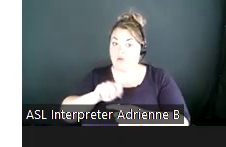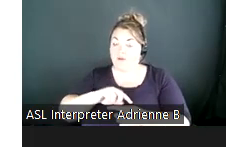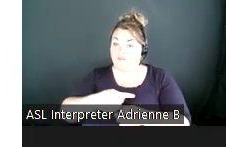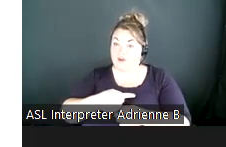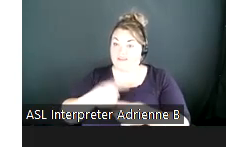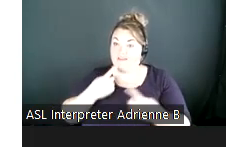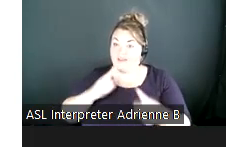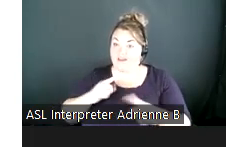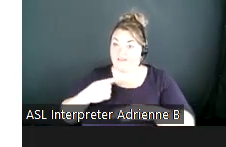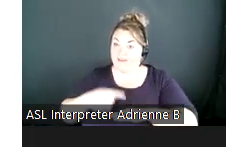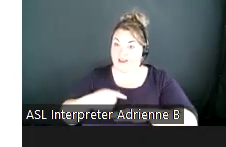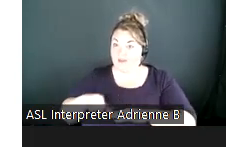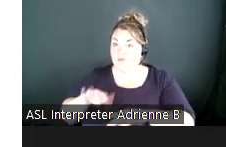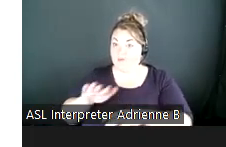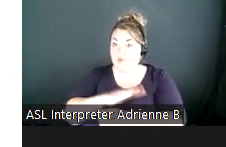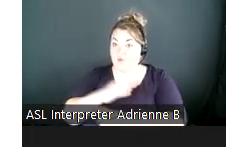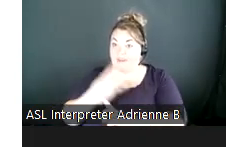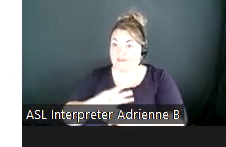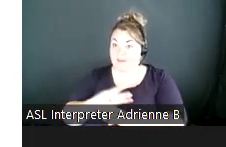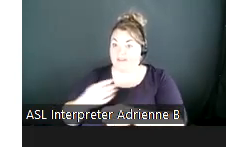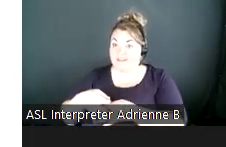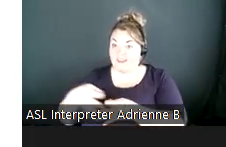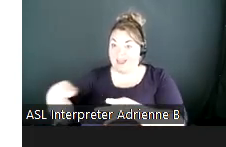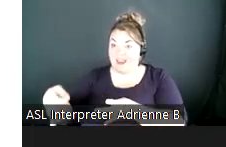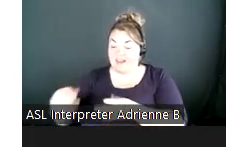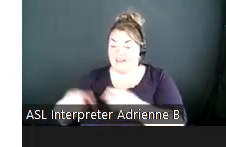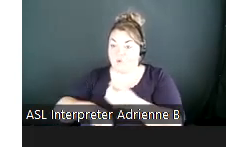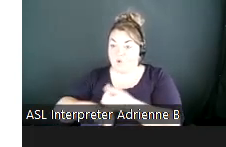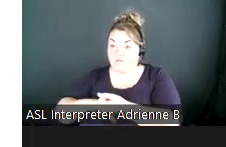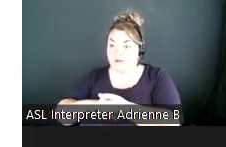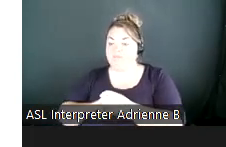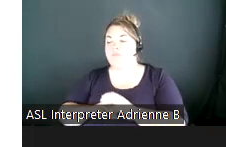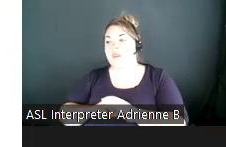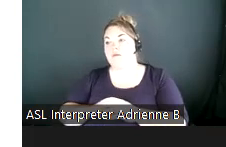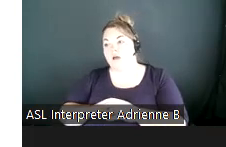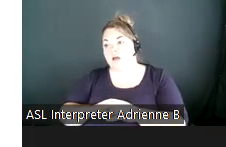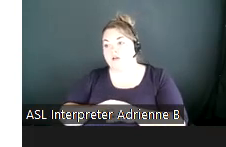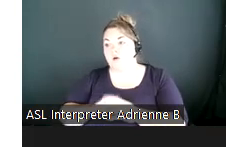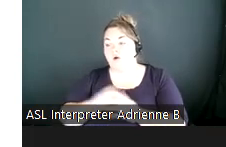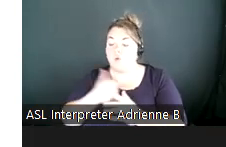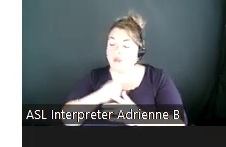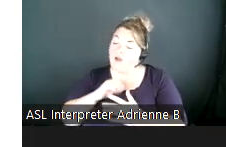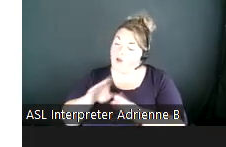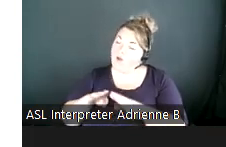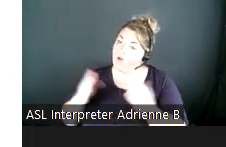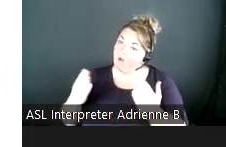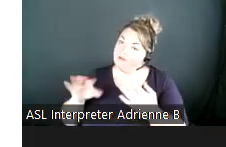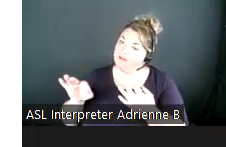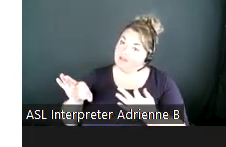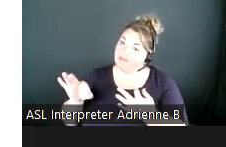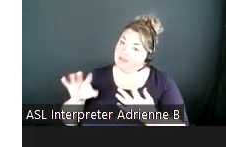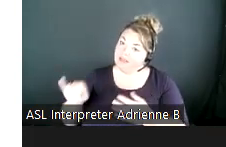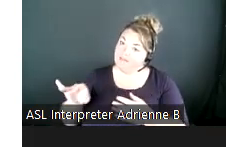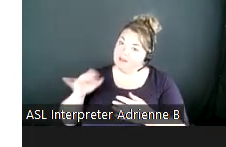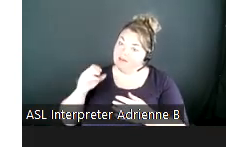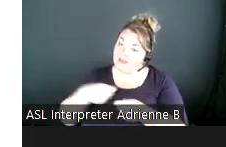was a full 6 months of delayed enforcement. We are open to feedback about if it makes sense to move